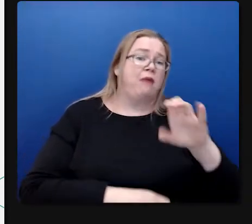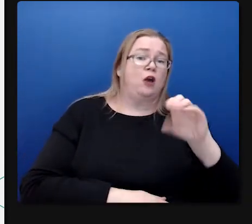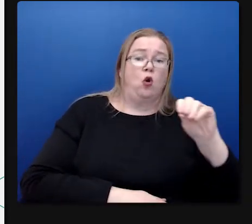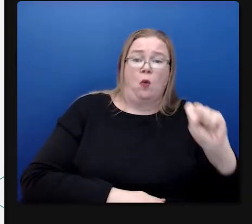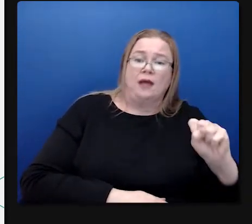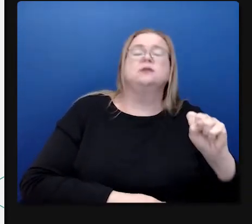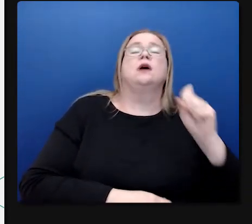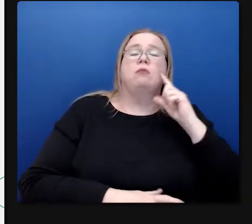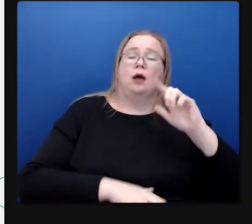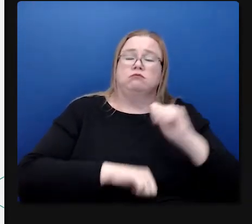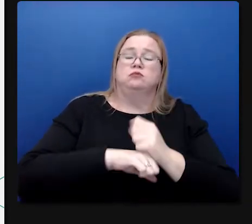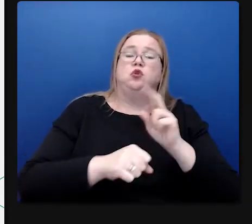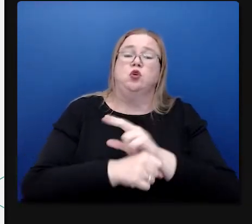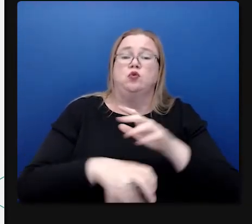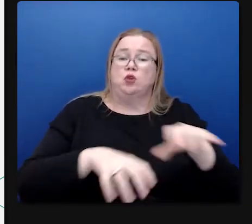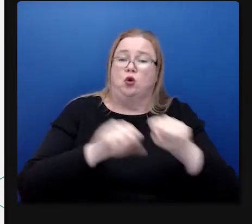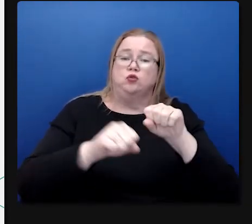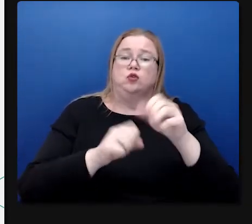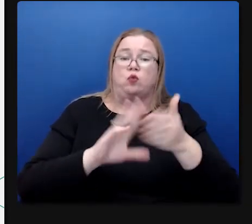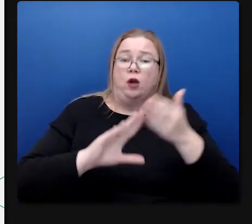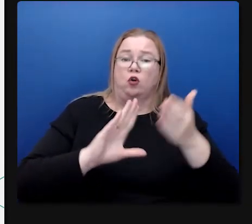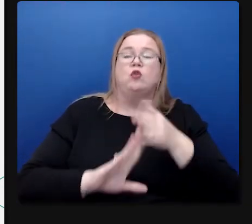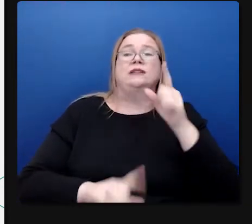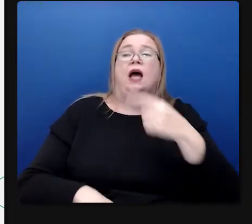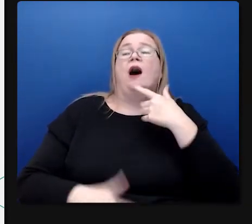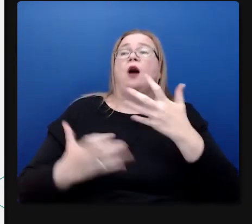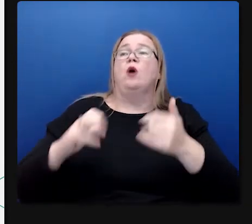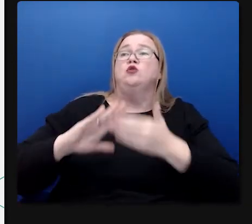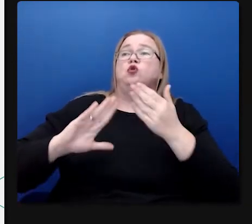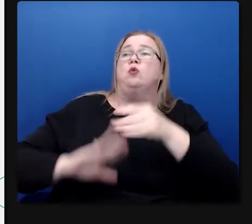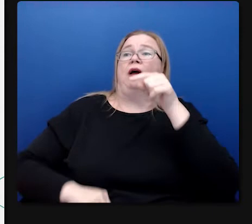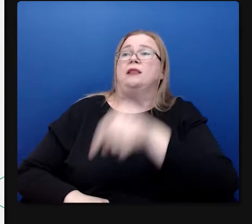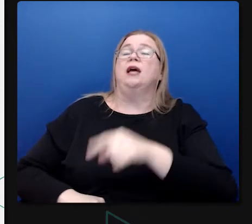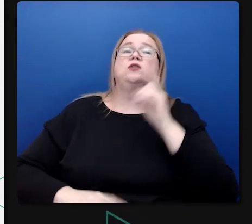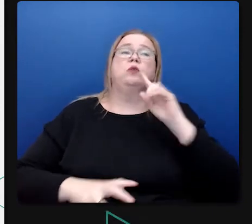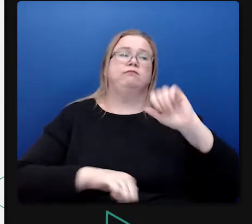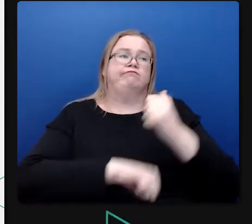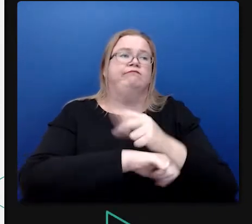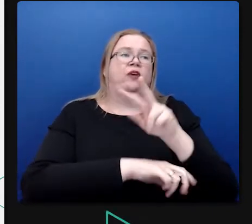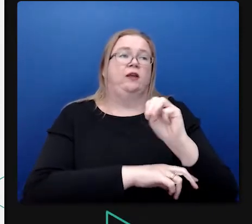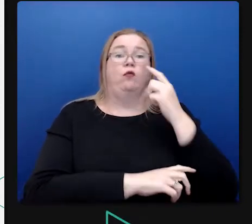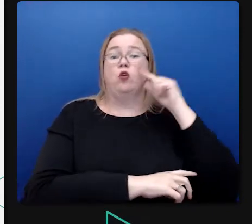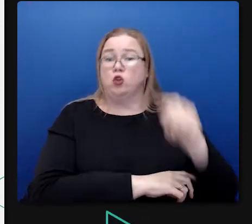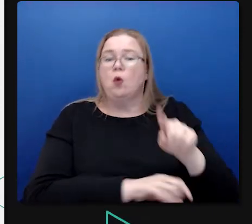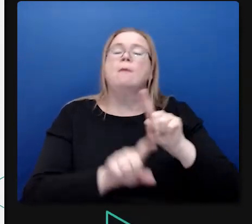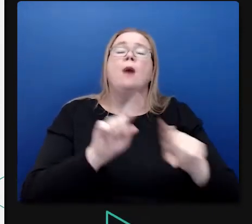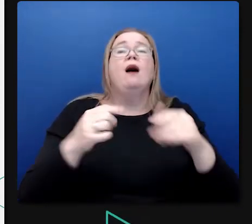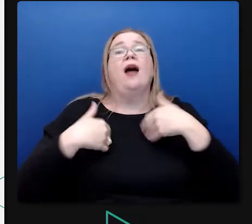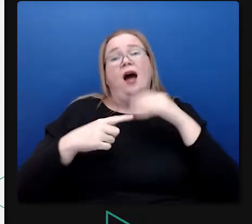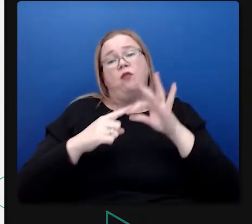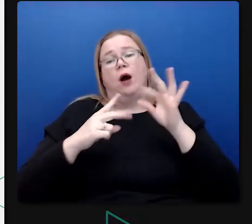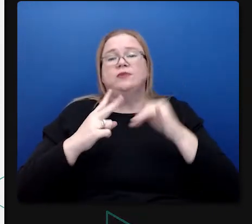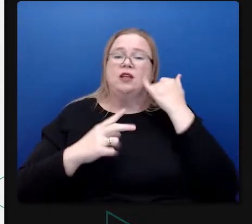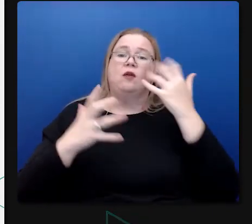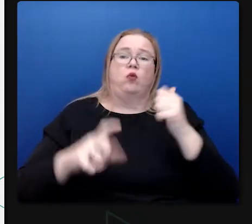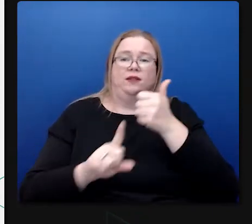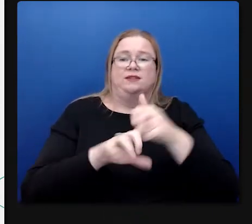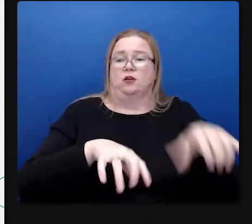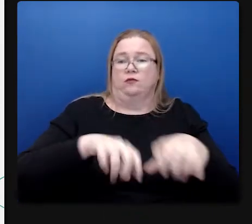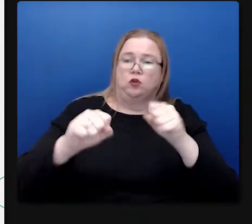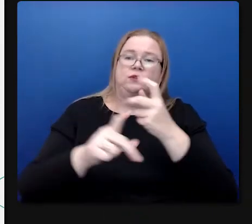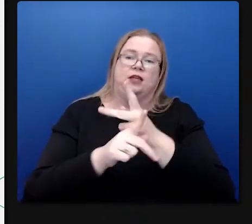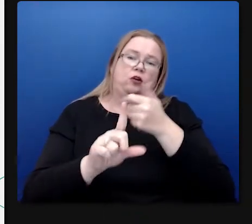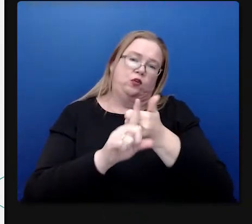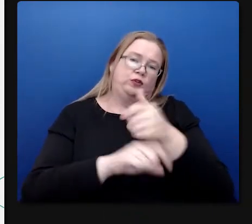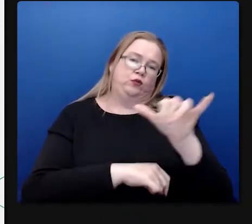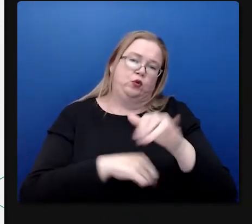macOS. By default, it uses hosted runners, meaning you just say, I want to run this, and it will spin up a VM for you. But there are options if you want to self-host and